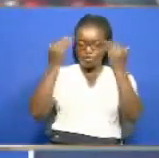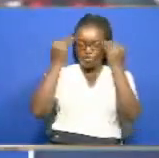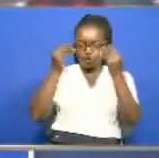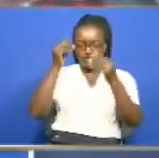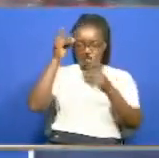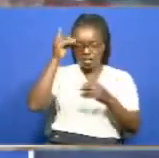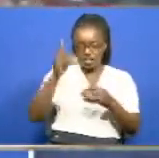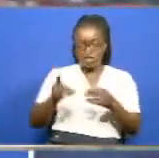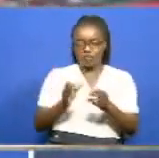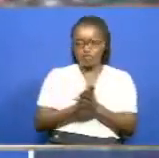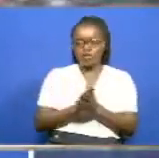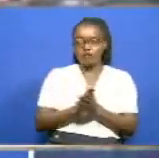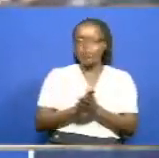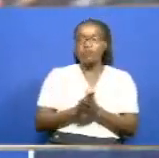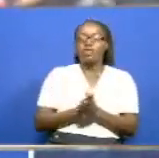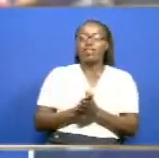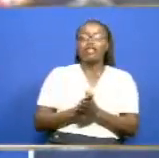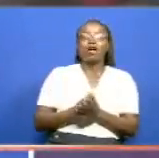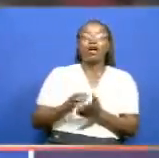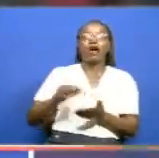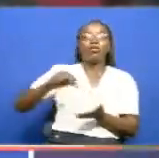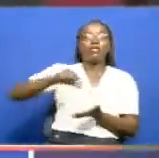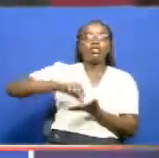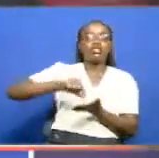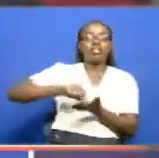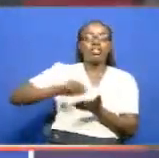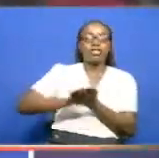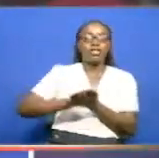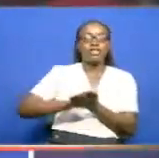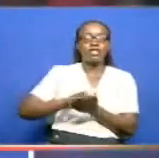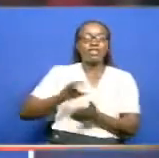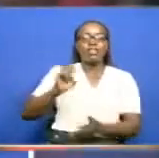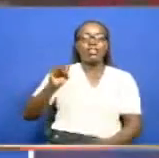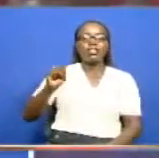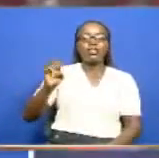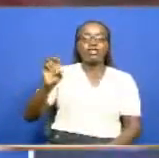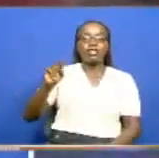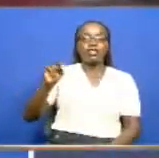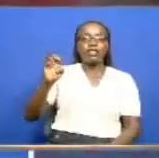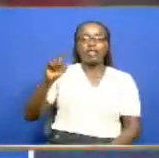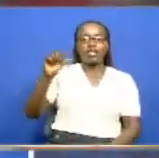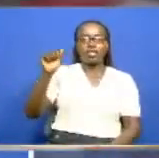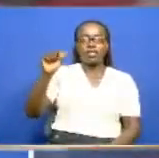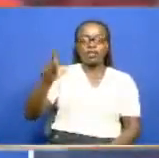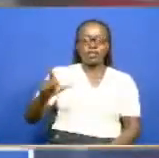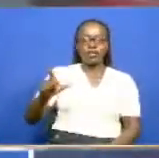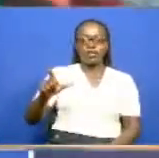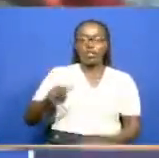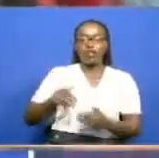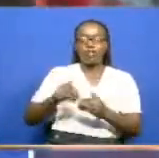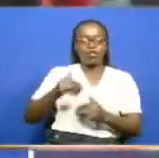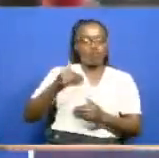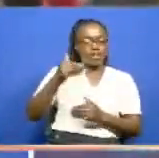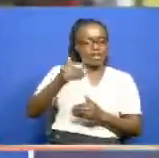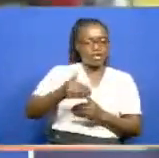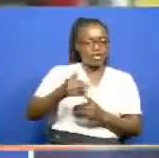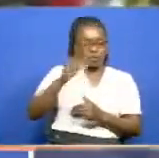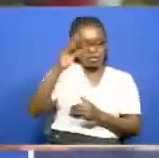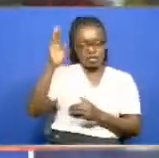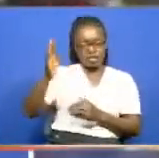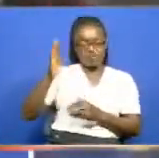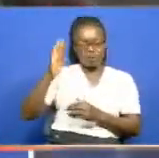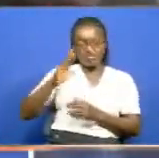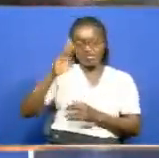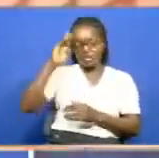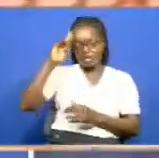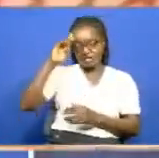Meanwhile, Guinea has closed its borders with Senegal and Guinea-Bissau ahead of the general election for security reasons. Guinea-Bissau's